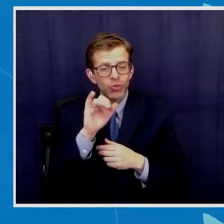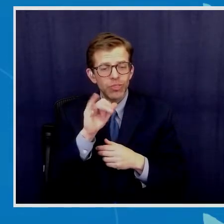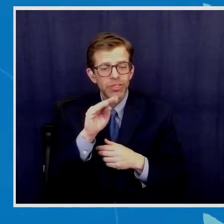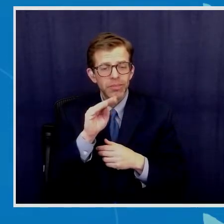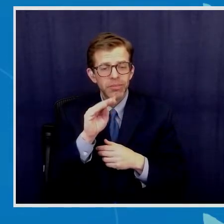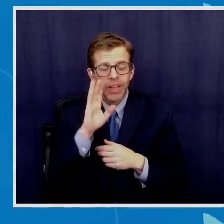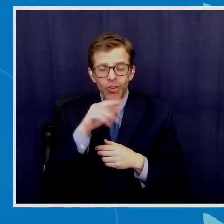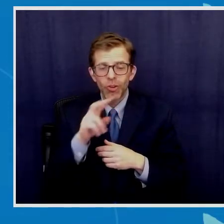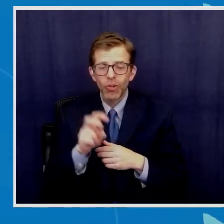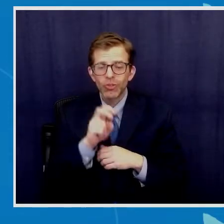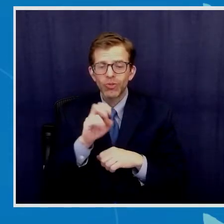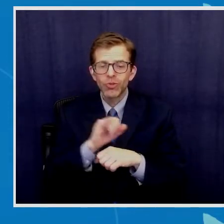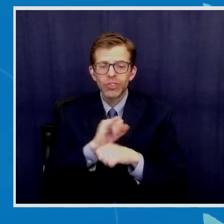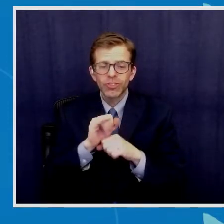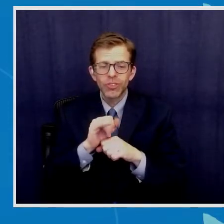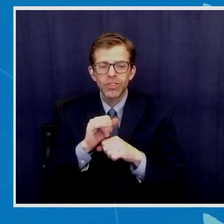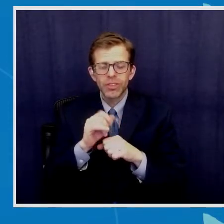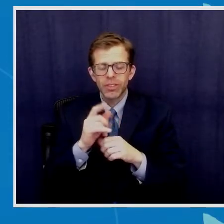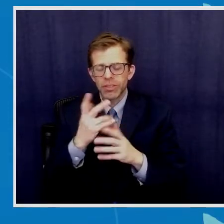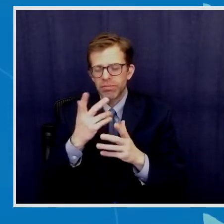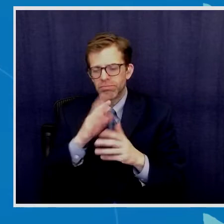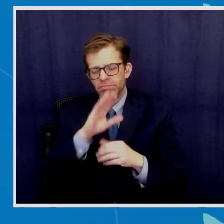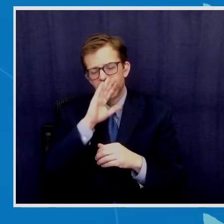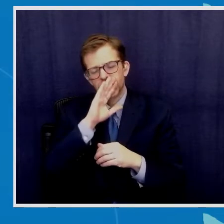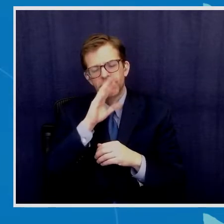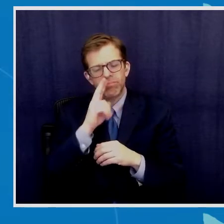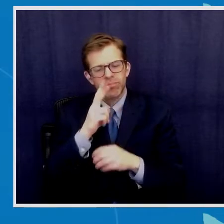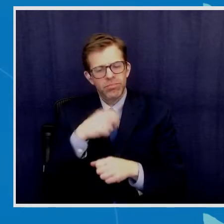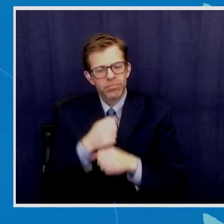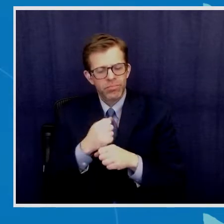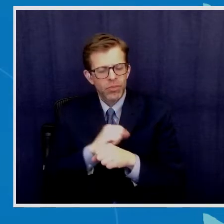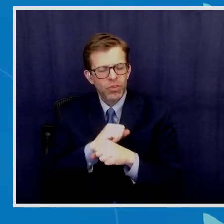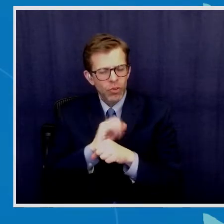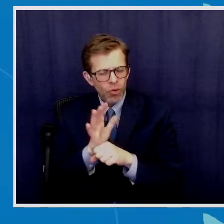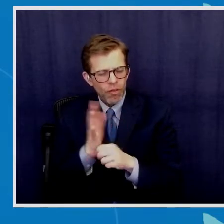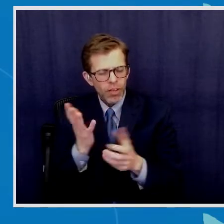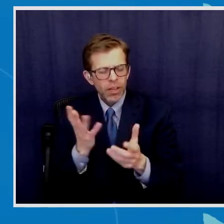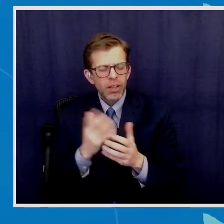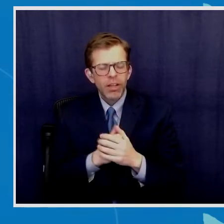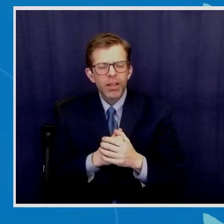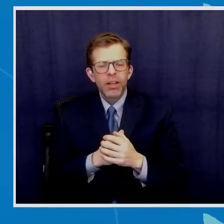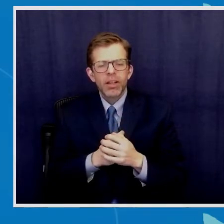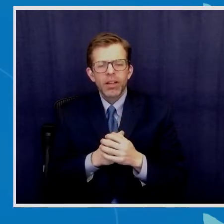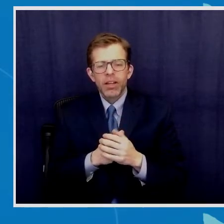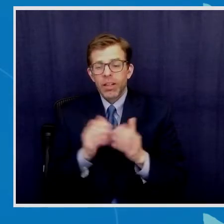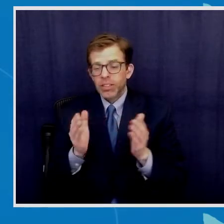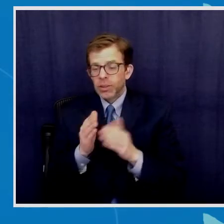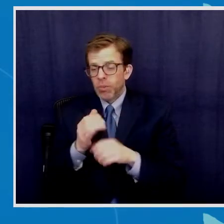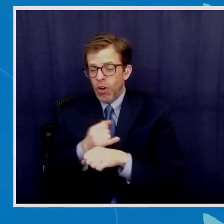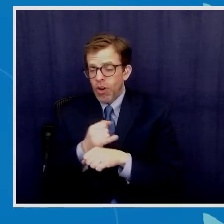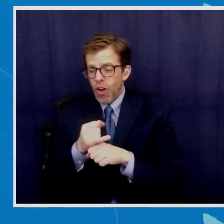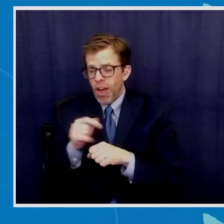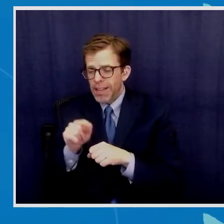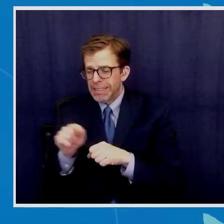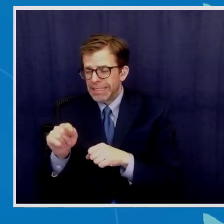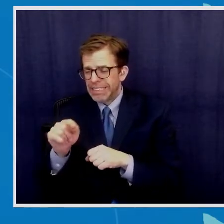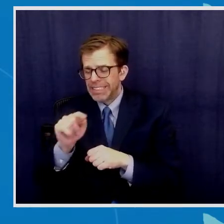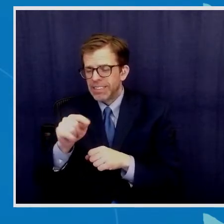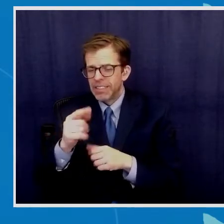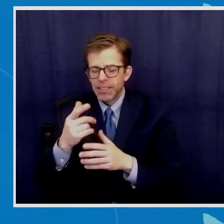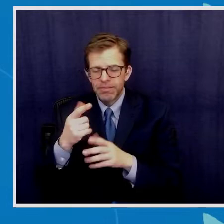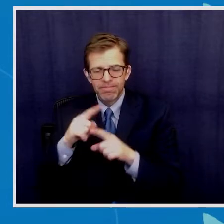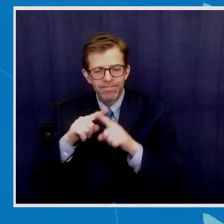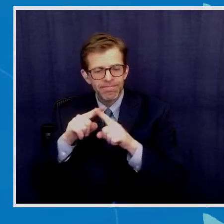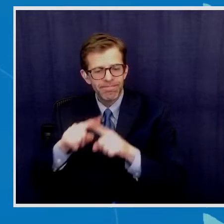has been placed to its knees these past 2 years with COVID, especially on small island developing states, which have had a